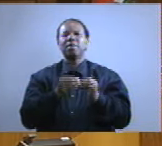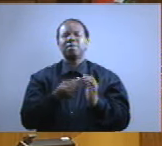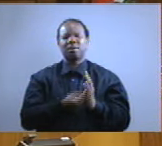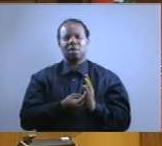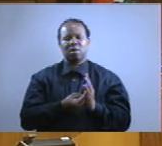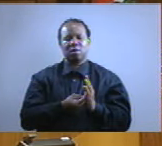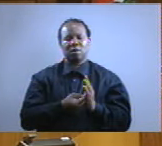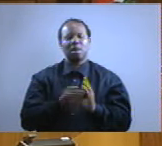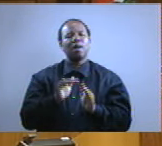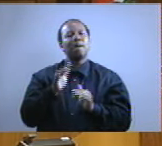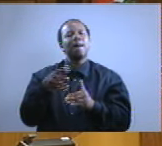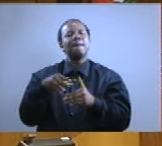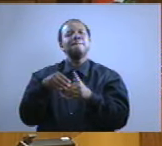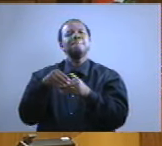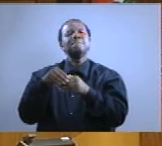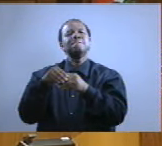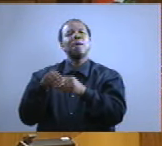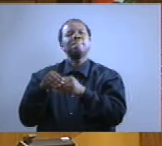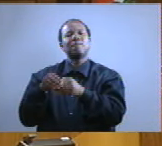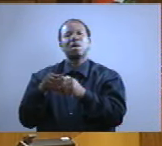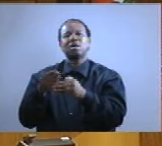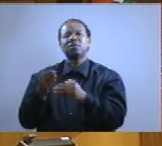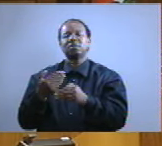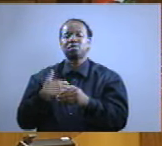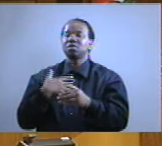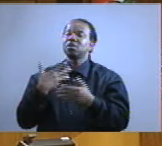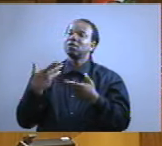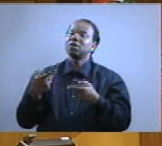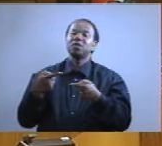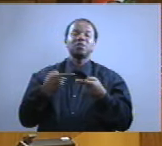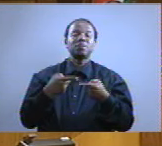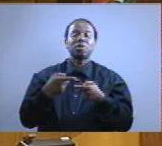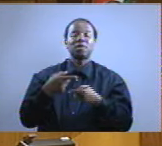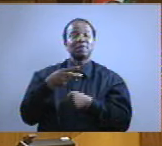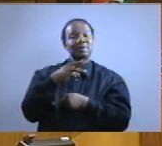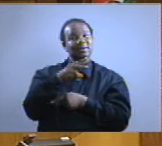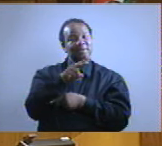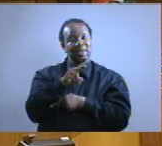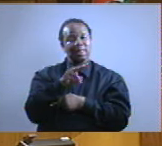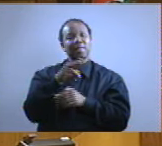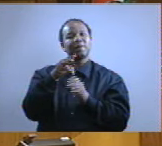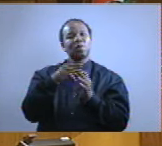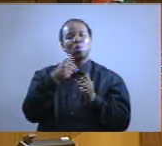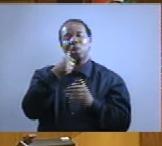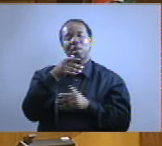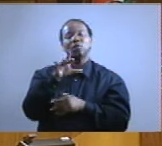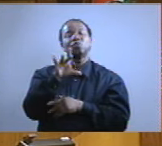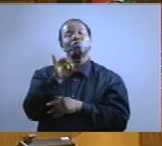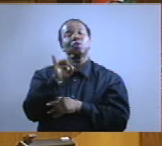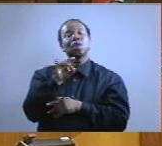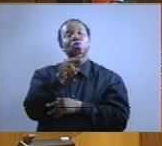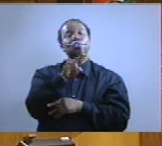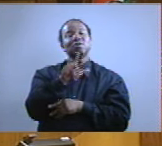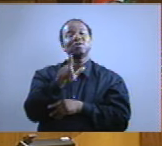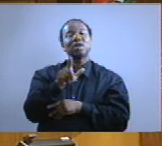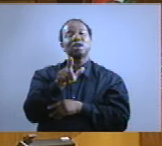Honourable members, I wish to remind you that after the debate on the second reading of this bill on Tuesday, the 22nd of